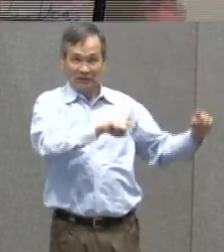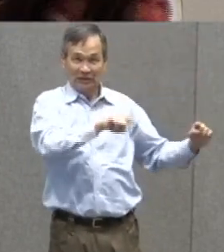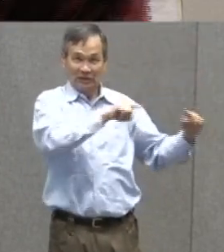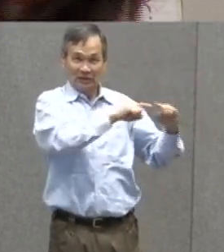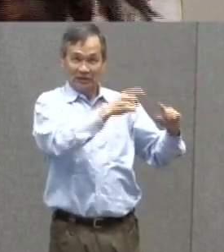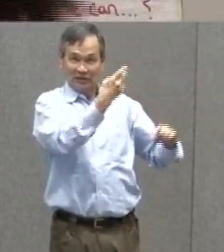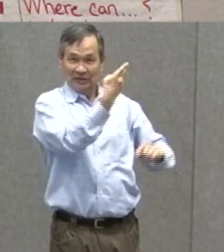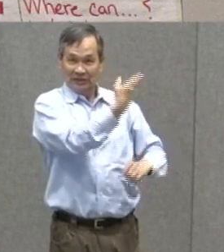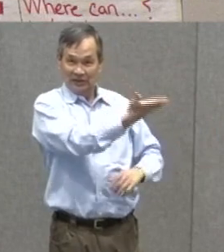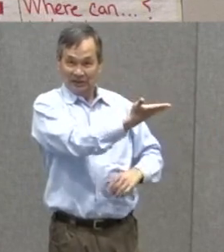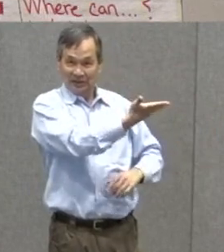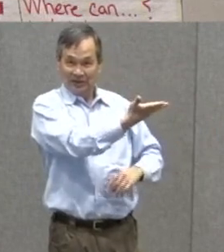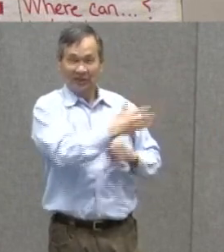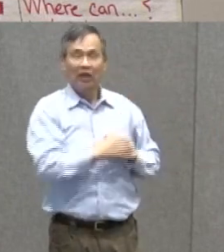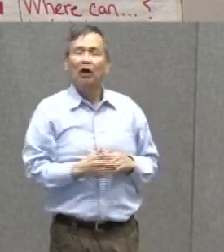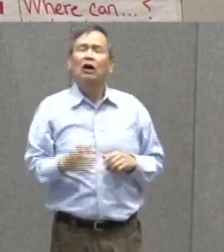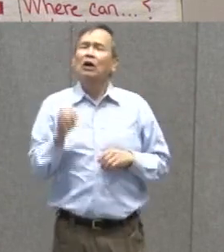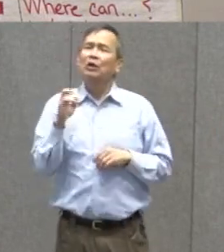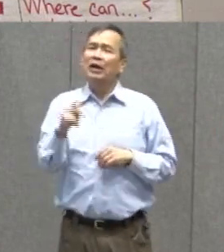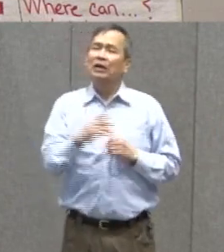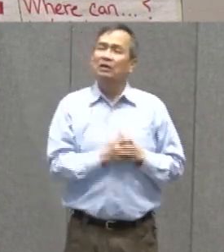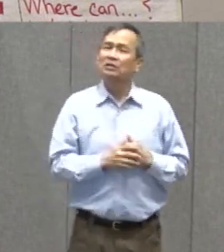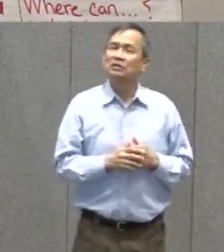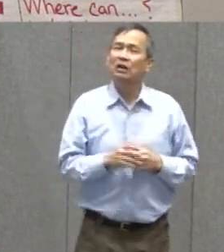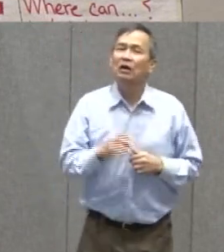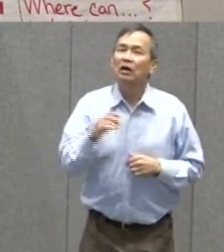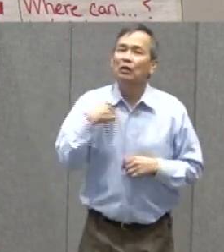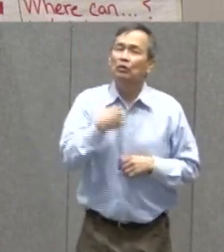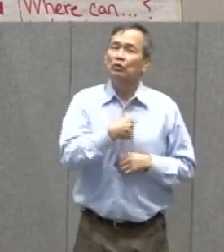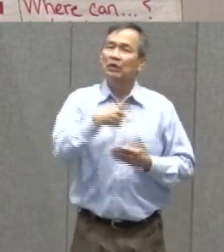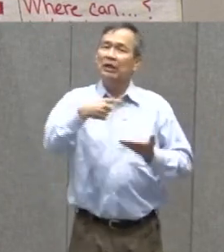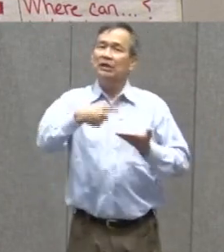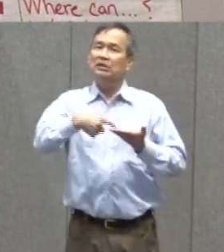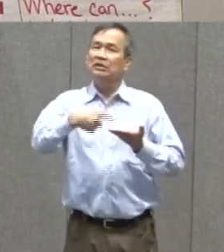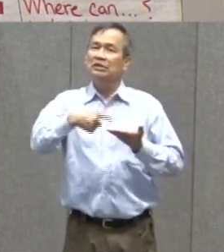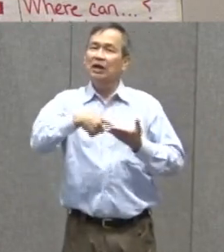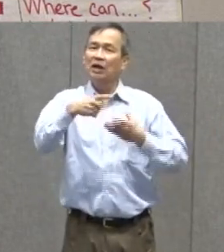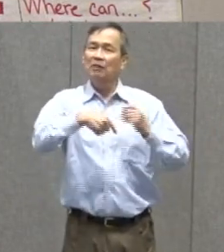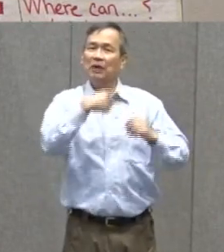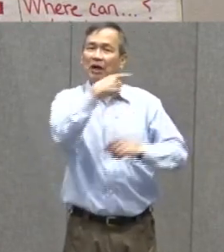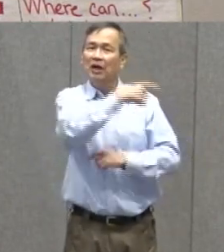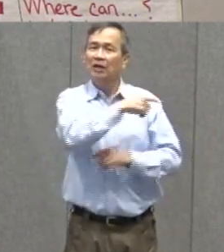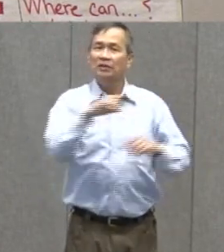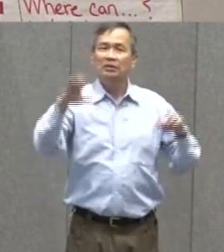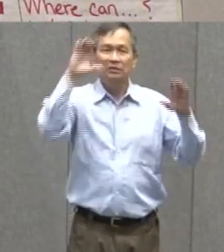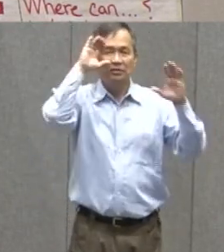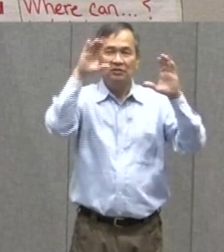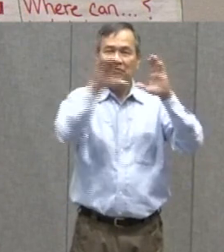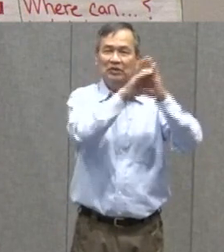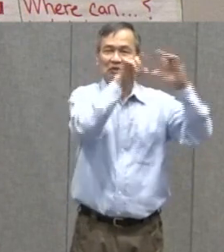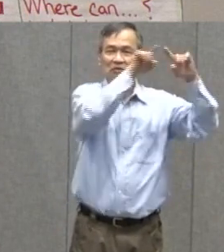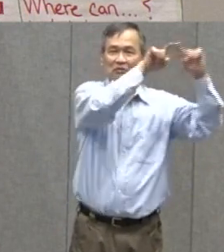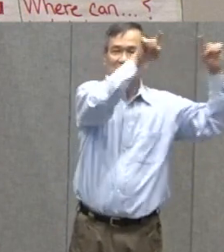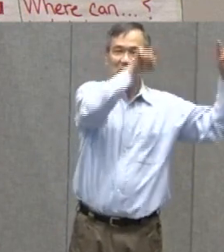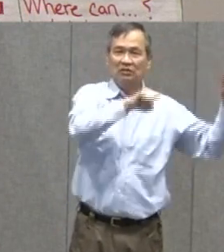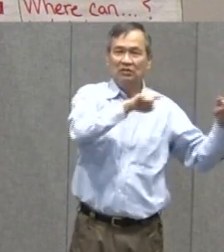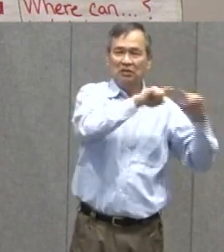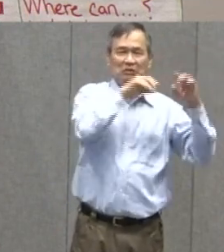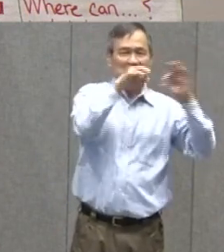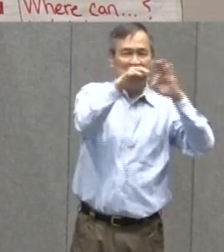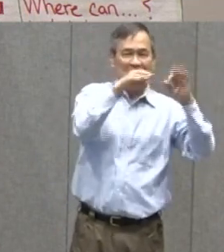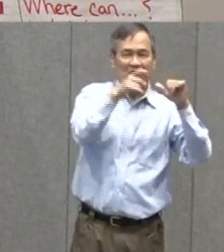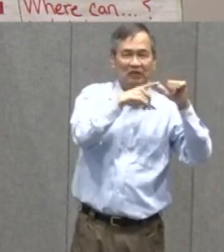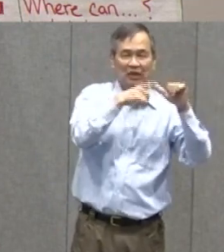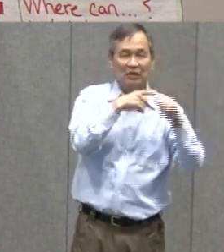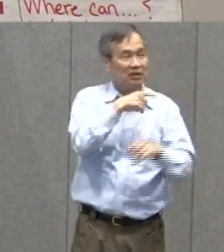there. So since the focus is writing, I'm going to tell you a little bit about this photograph right here.